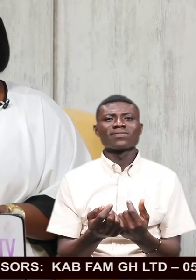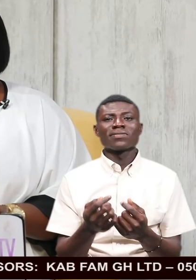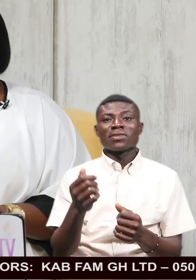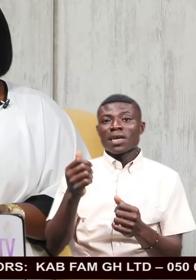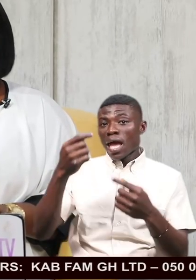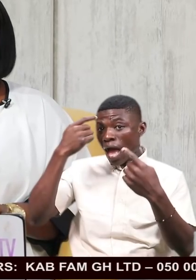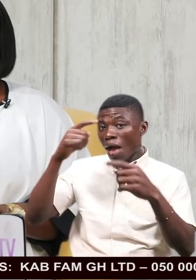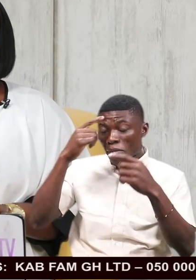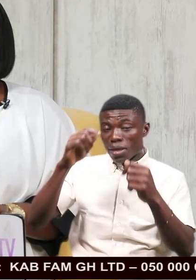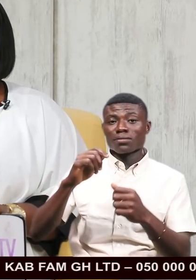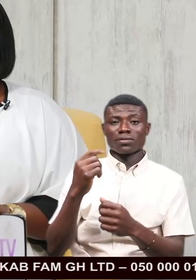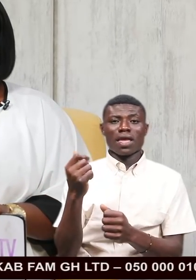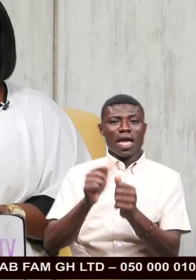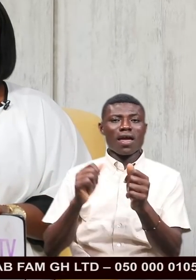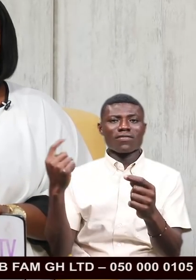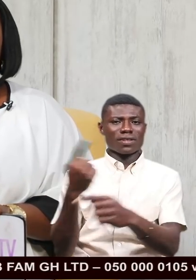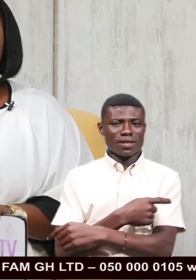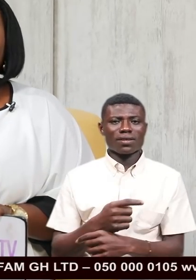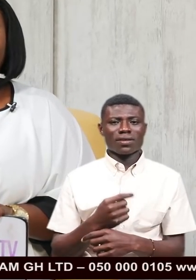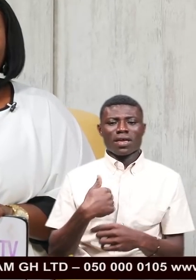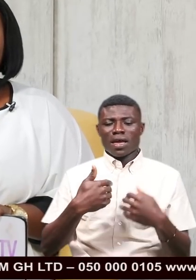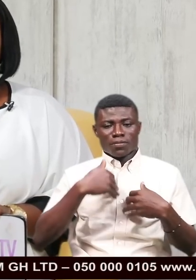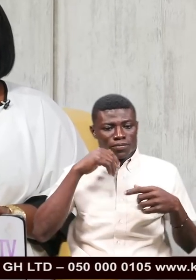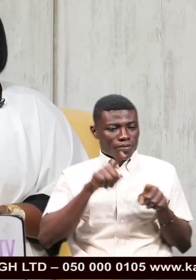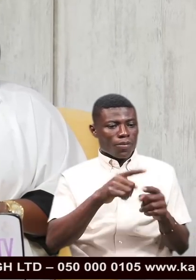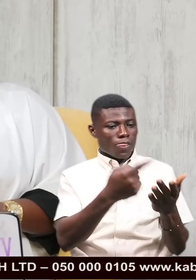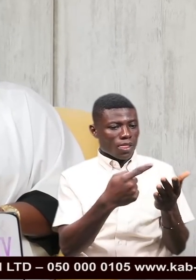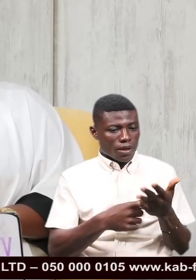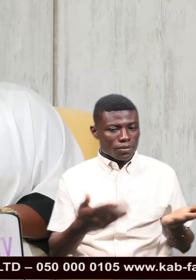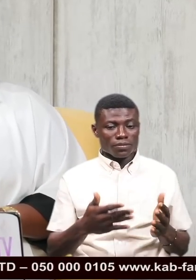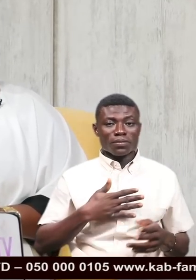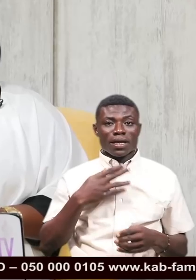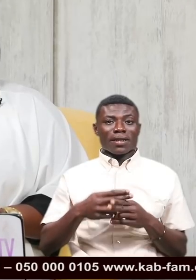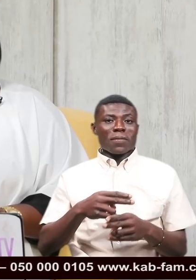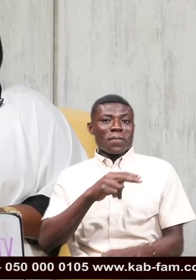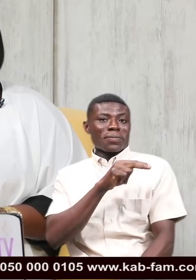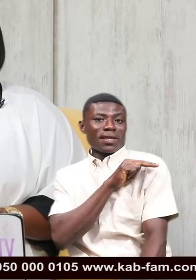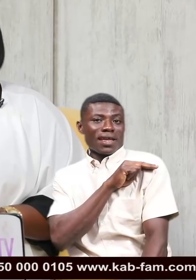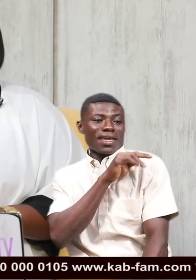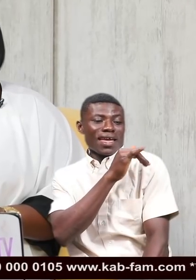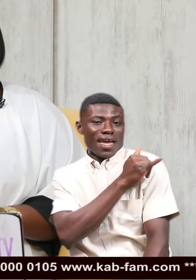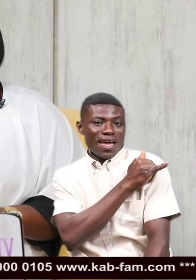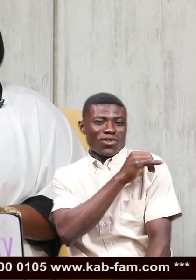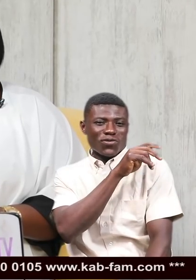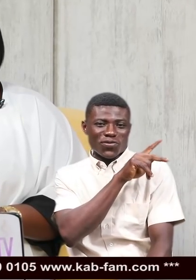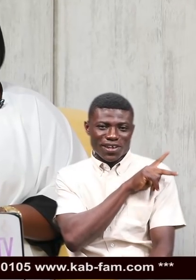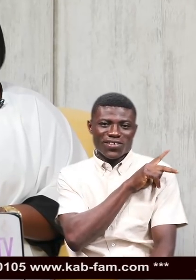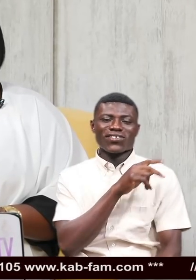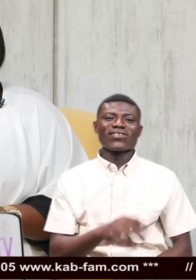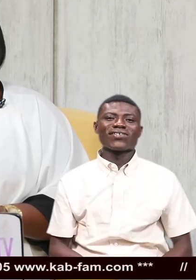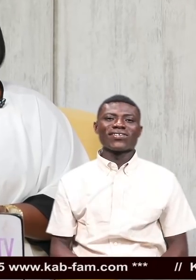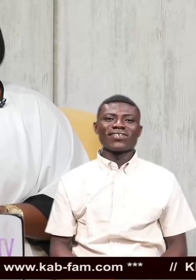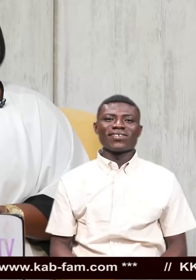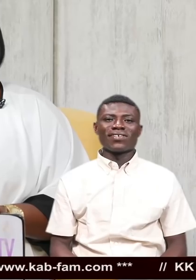Isida, and the enemy be ha, ye baby dinko moezi. Midding Nana ya,